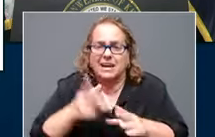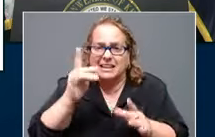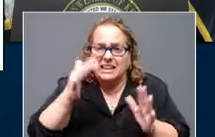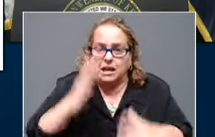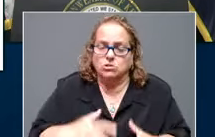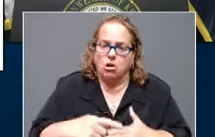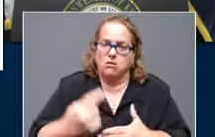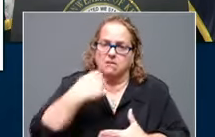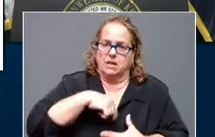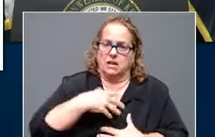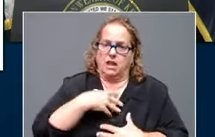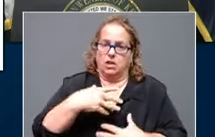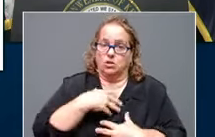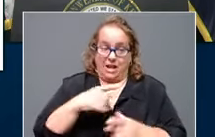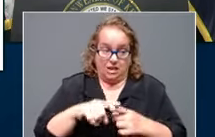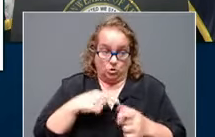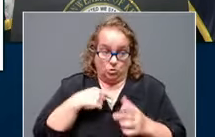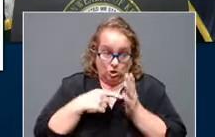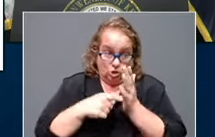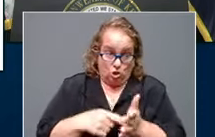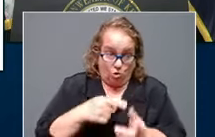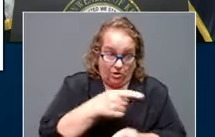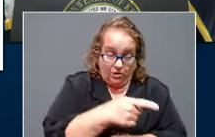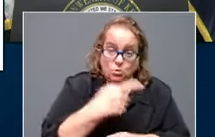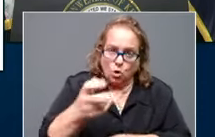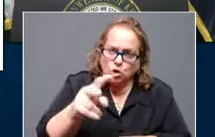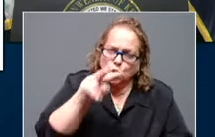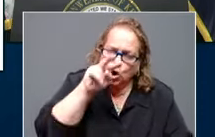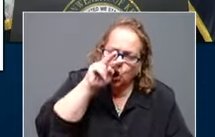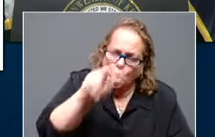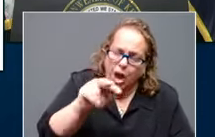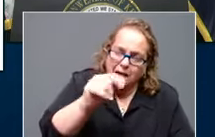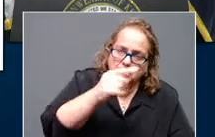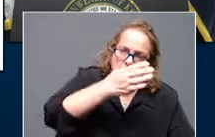get overrun. Today,